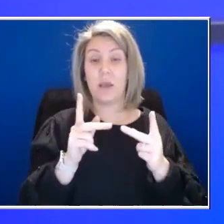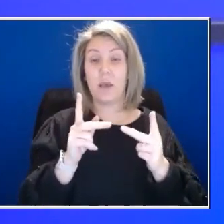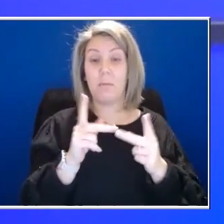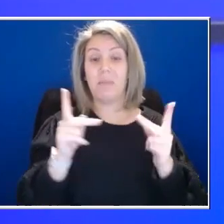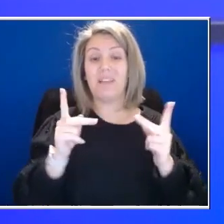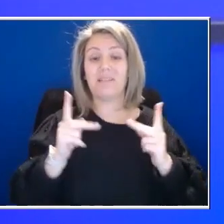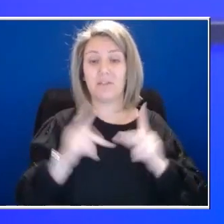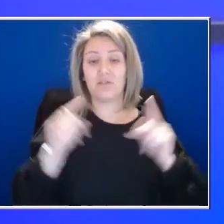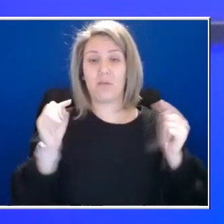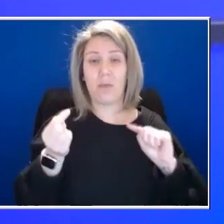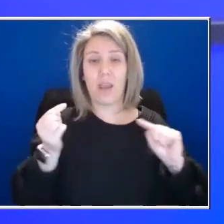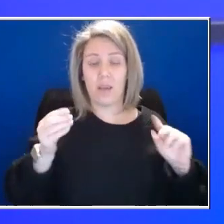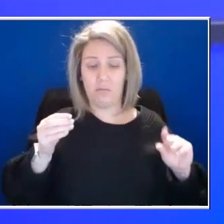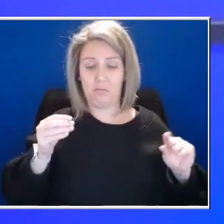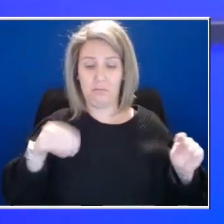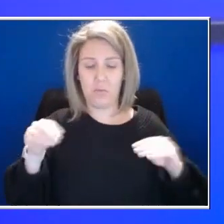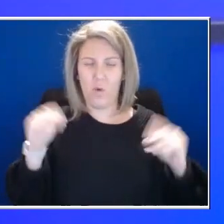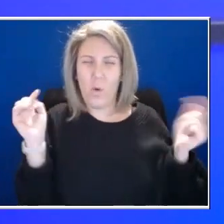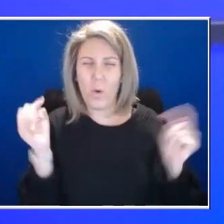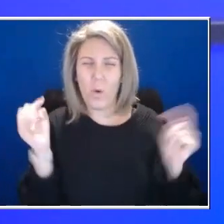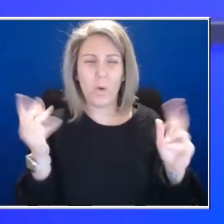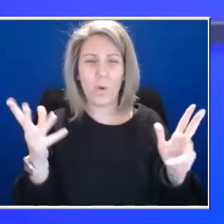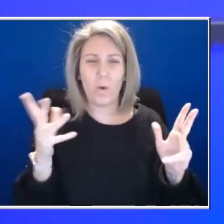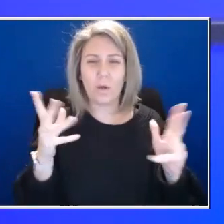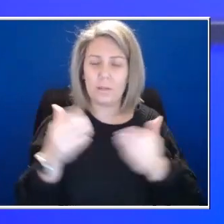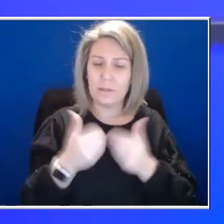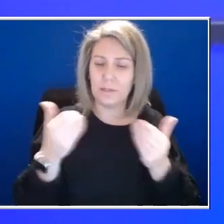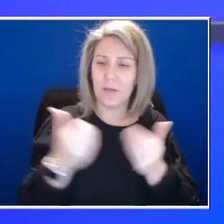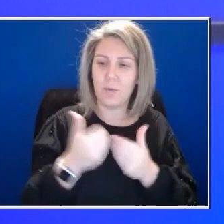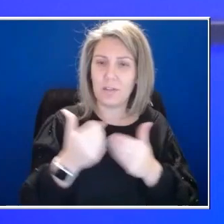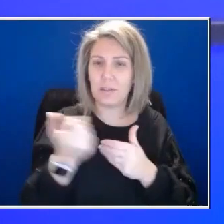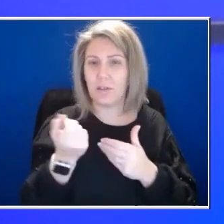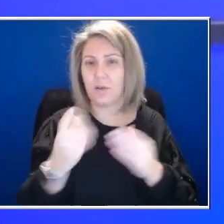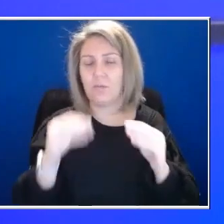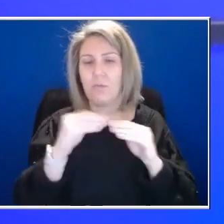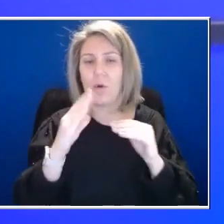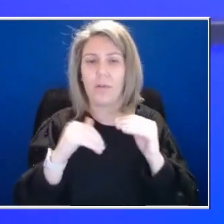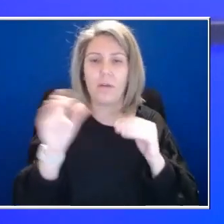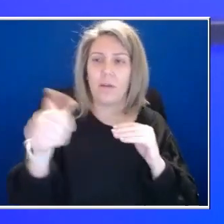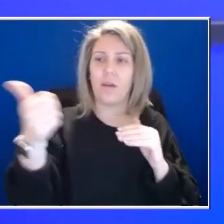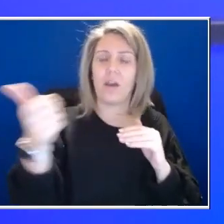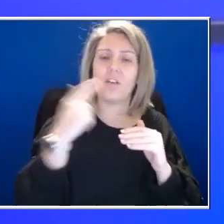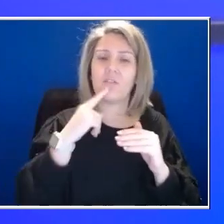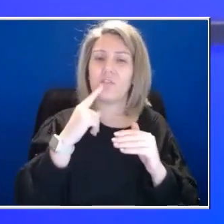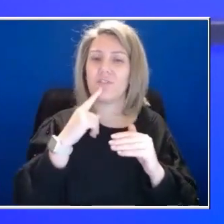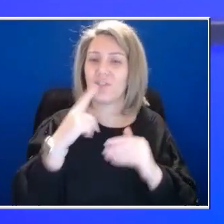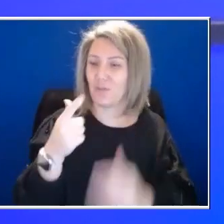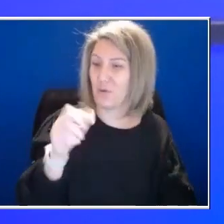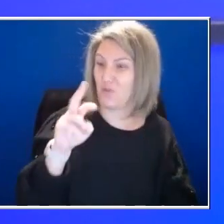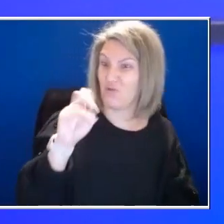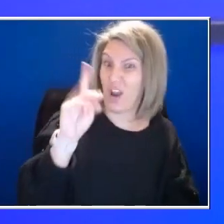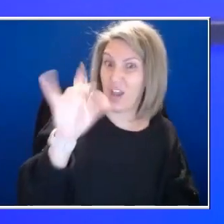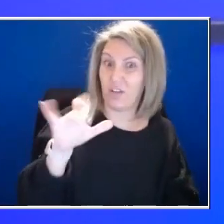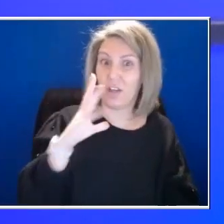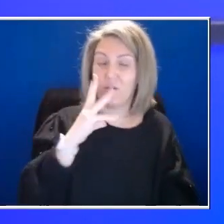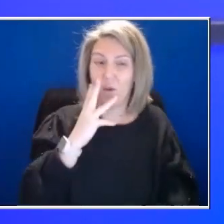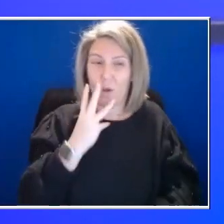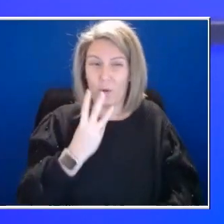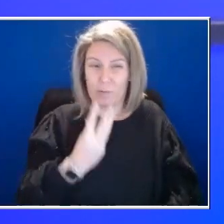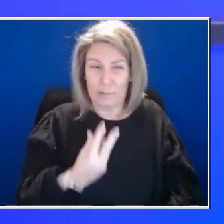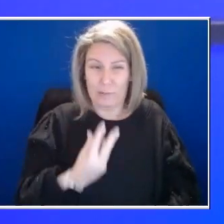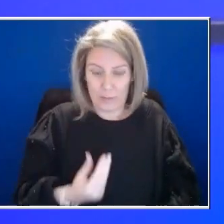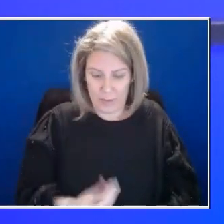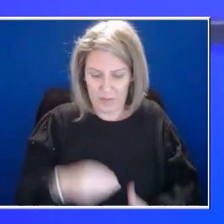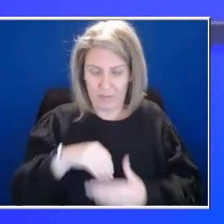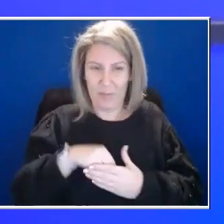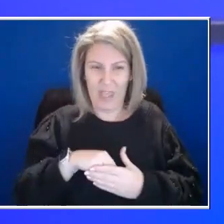kind of separates it a little more from others, where, you know, gravity kind of does its thing and pulls this blood down into the pelvis, and that's when you become